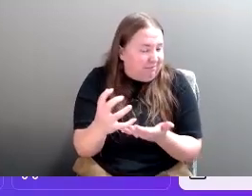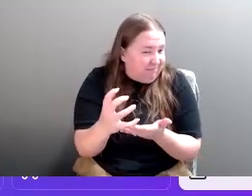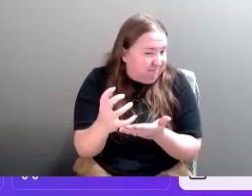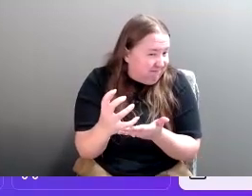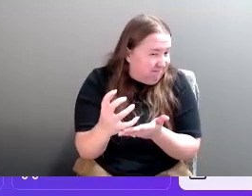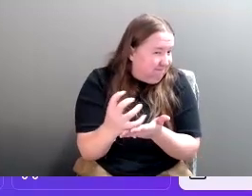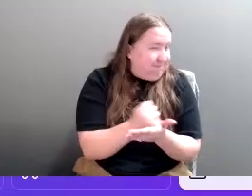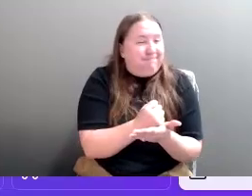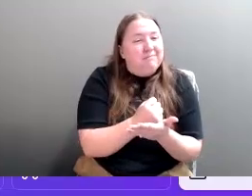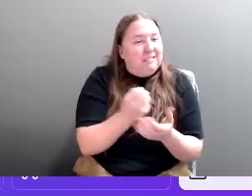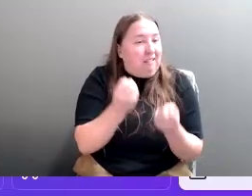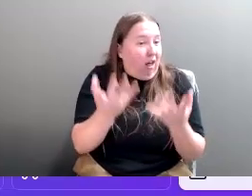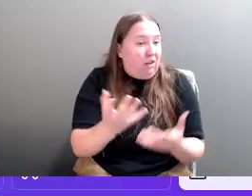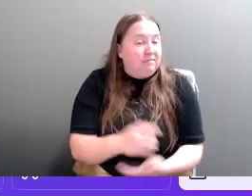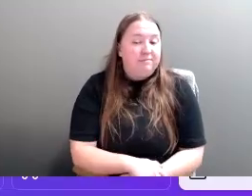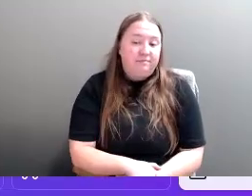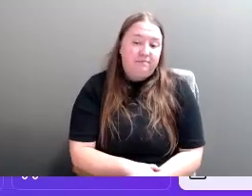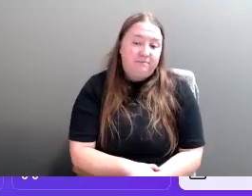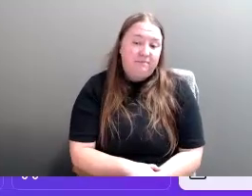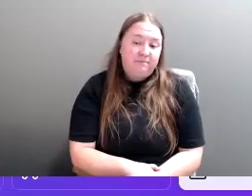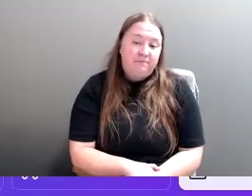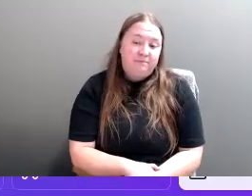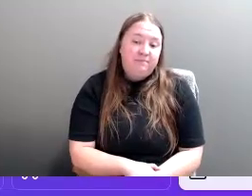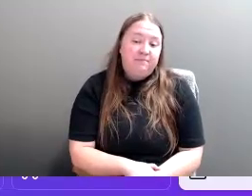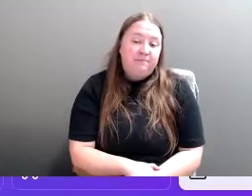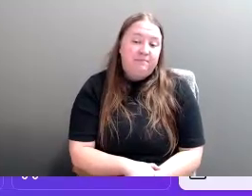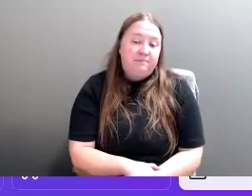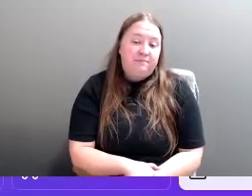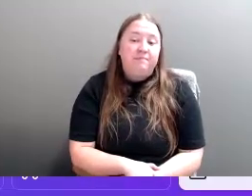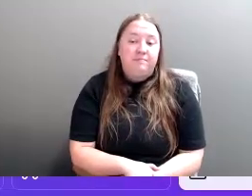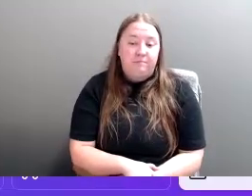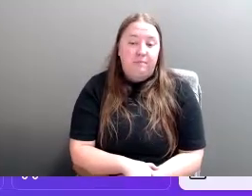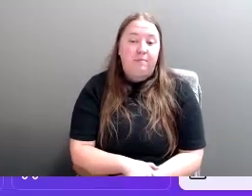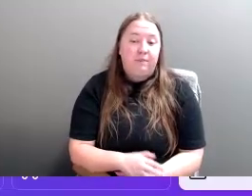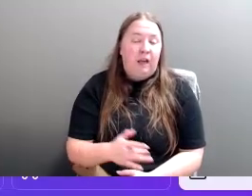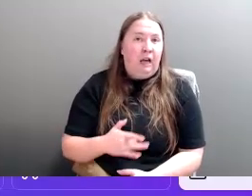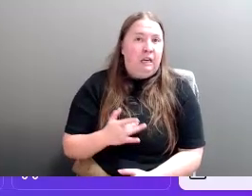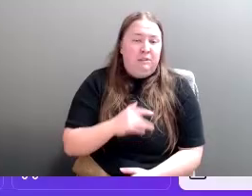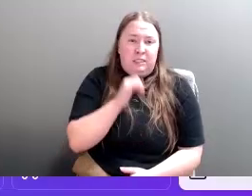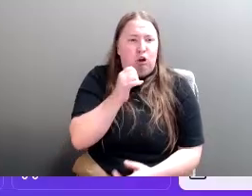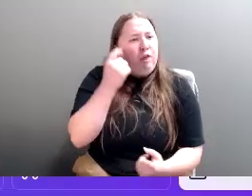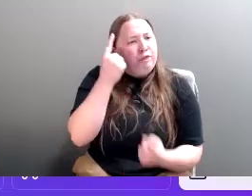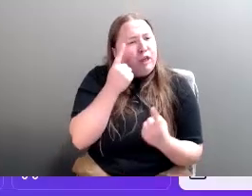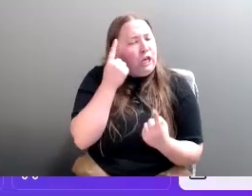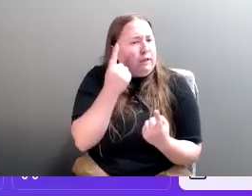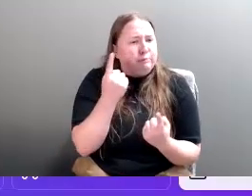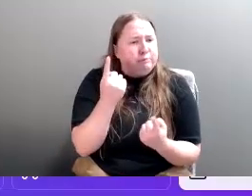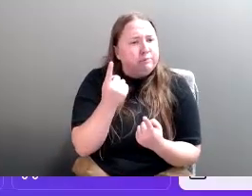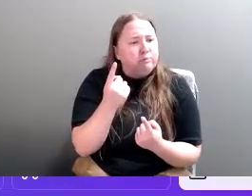is significant. And I feel like we're not being thoughtful. We're just